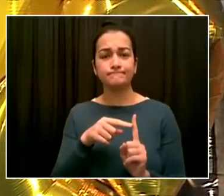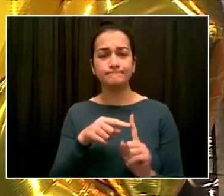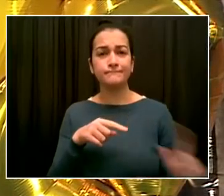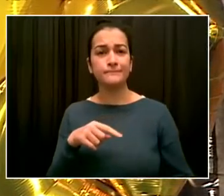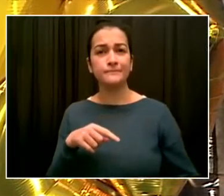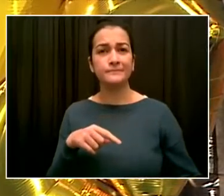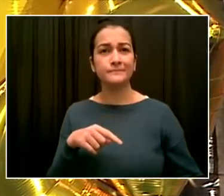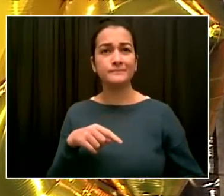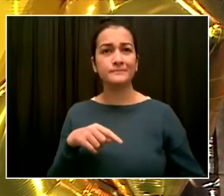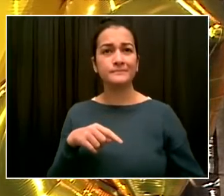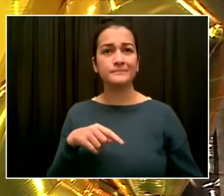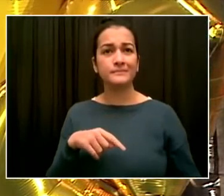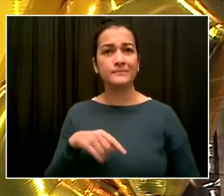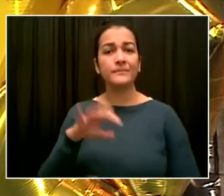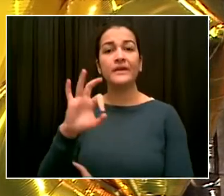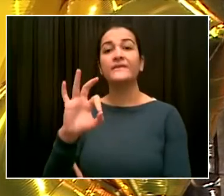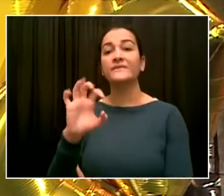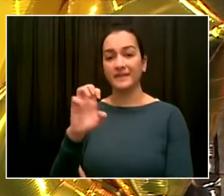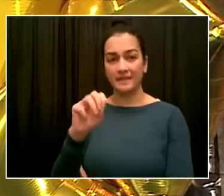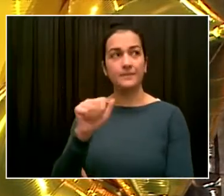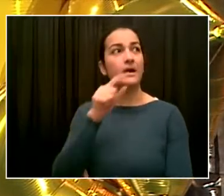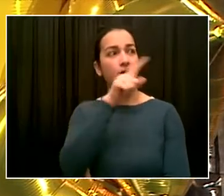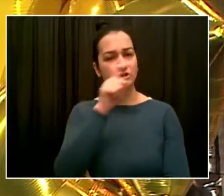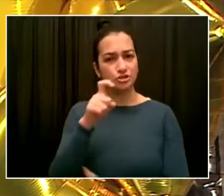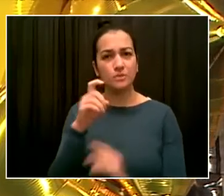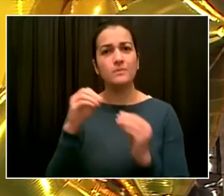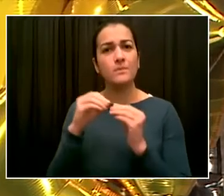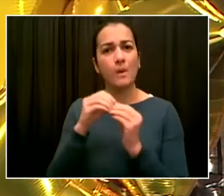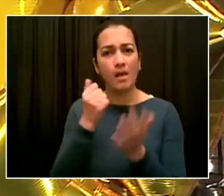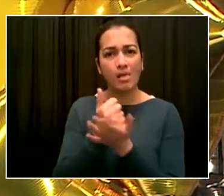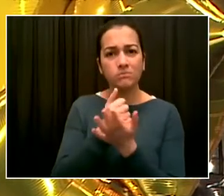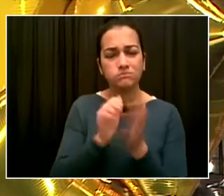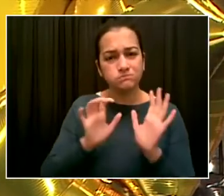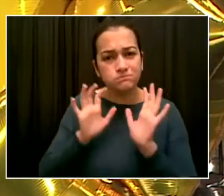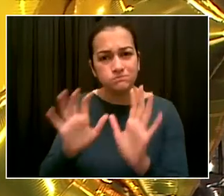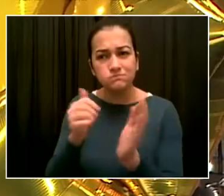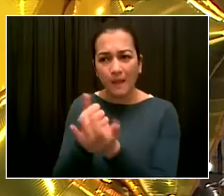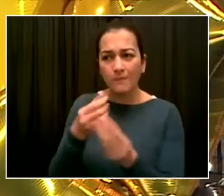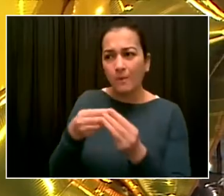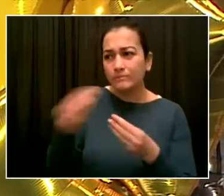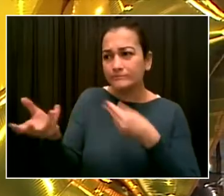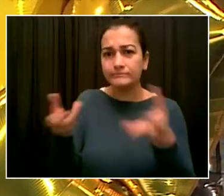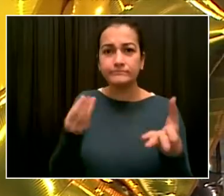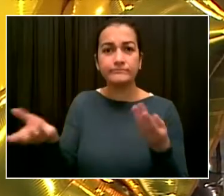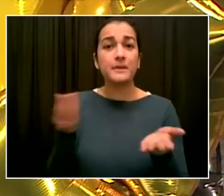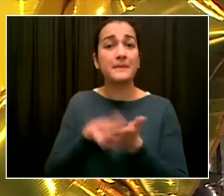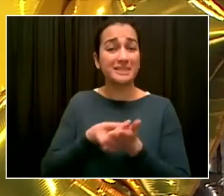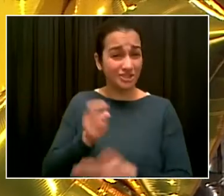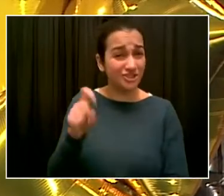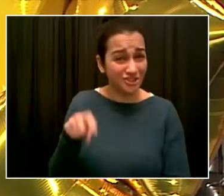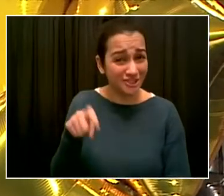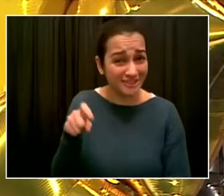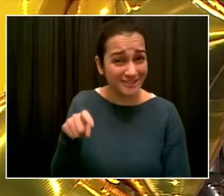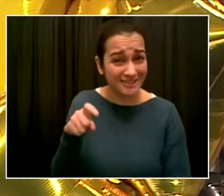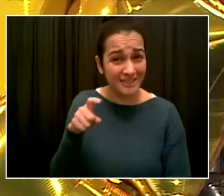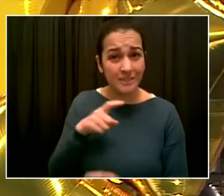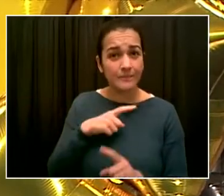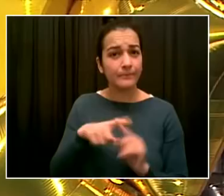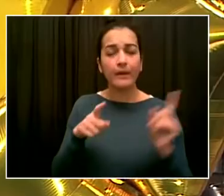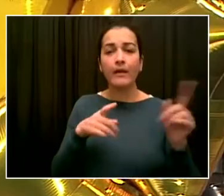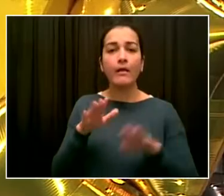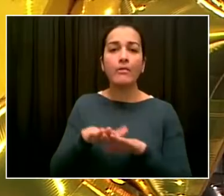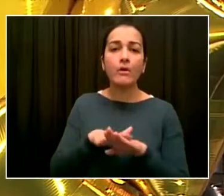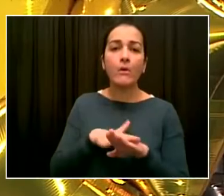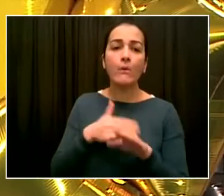also extended any kind of city grants, loans we could to help people and provide them a lot of other services, hotels,